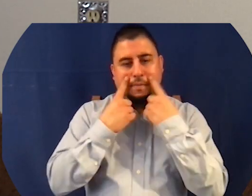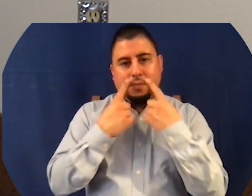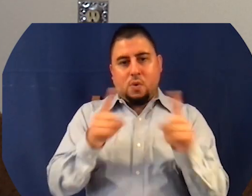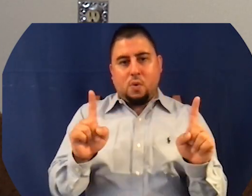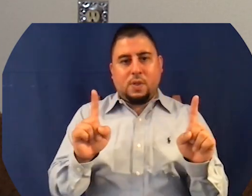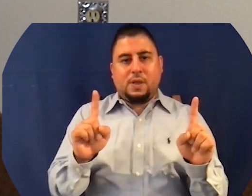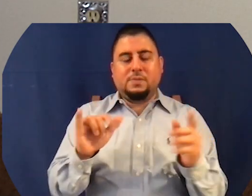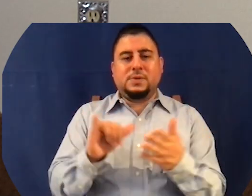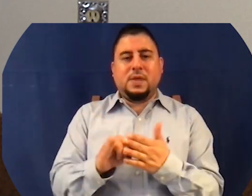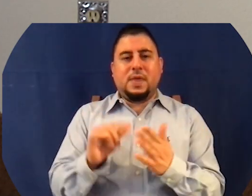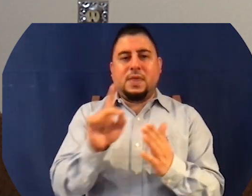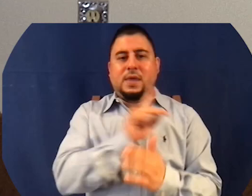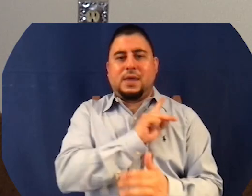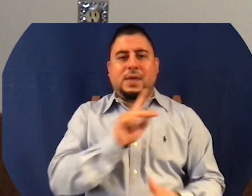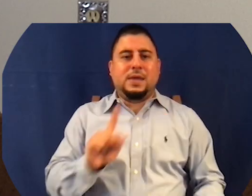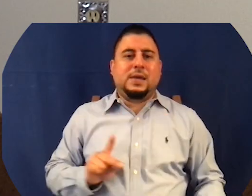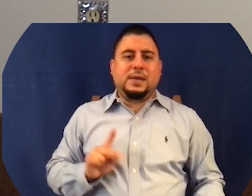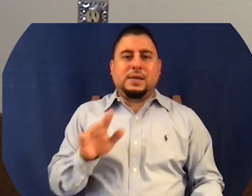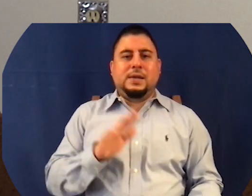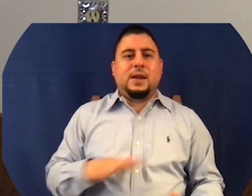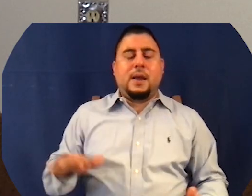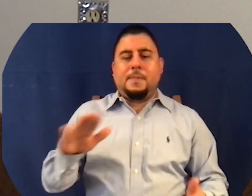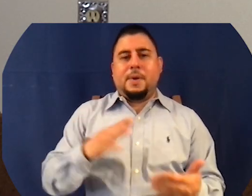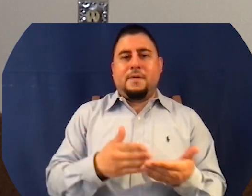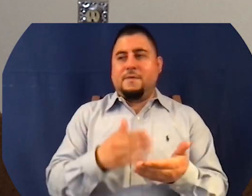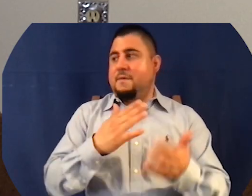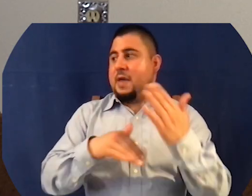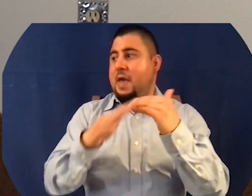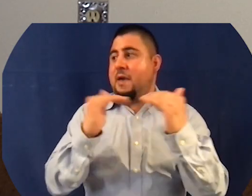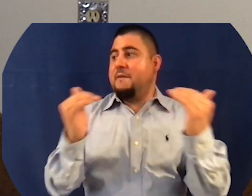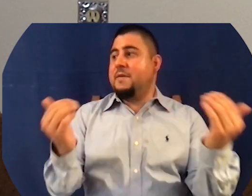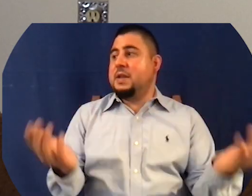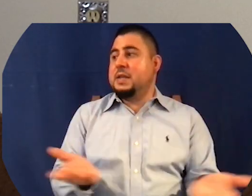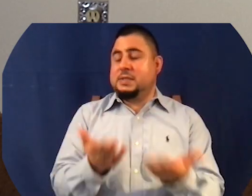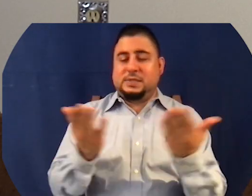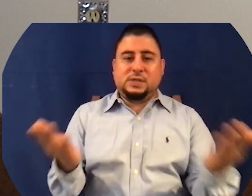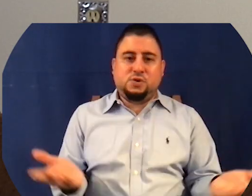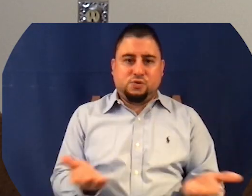proclaims that the kingdom of heaven is at hand.